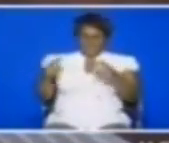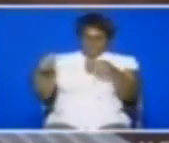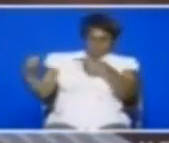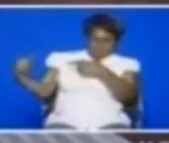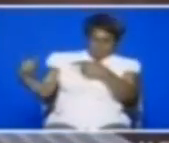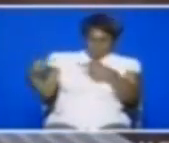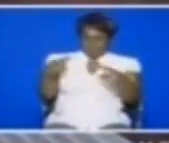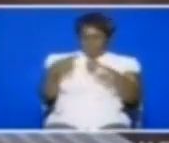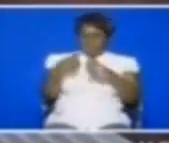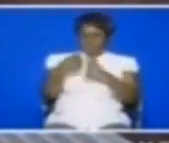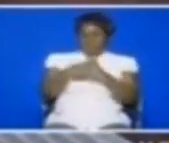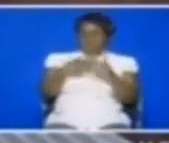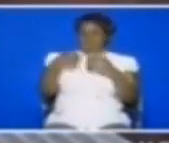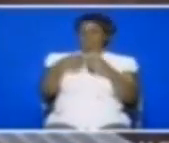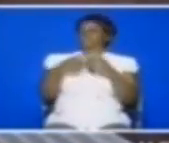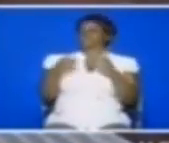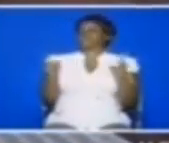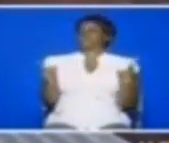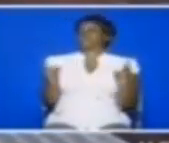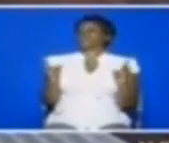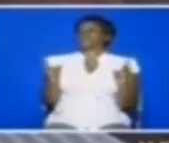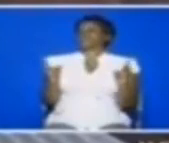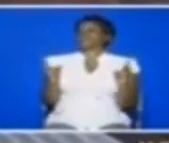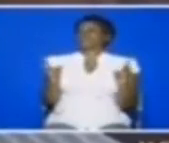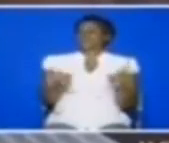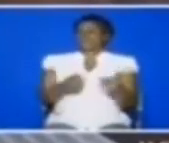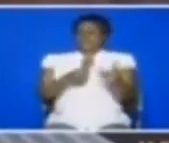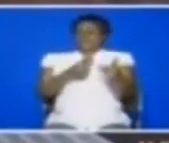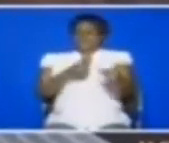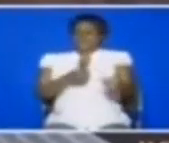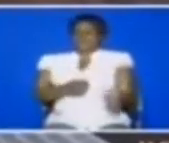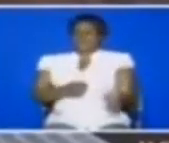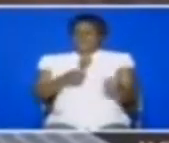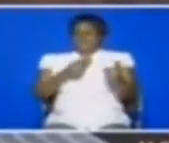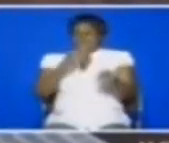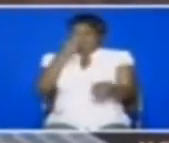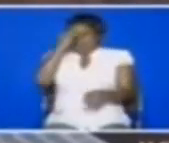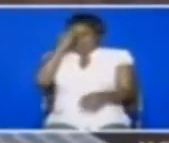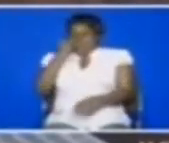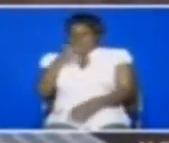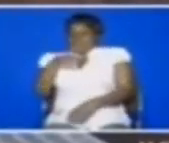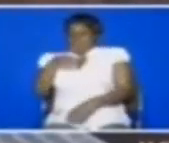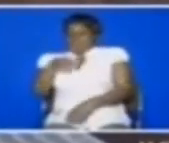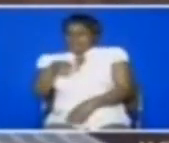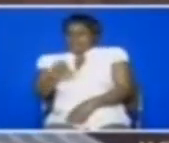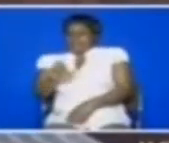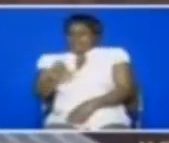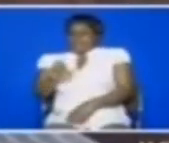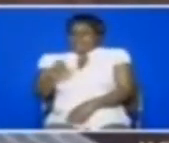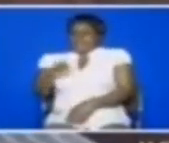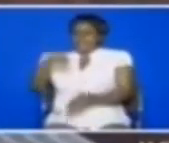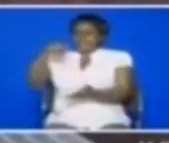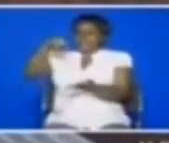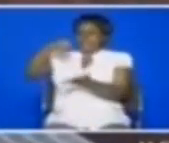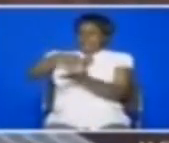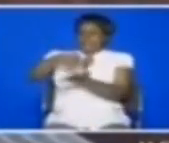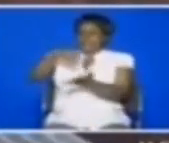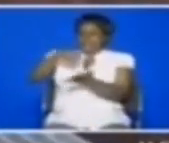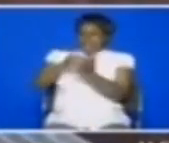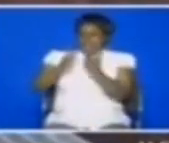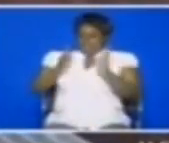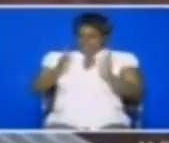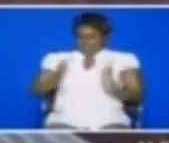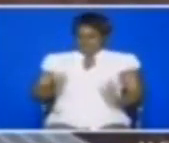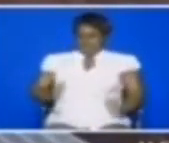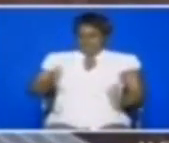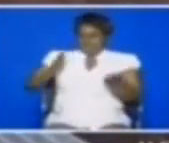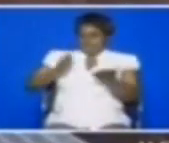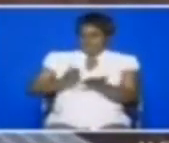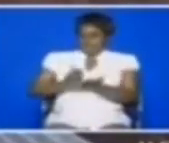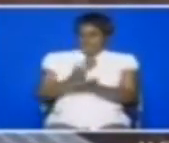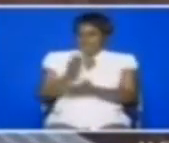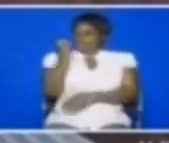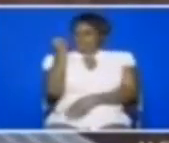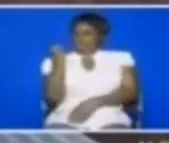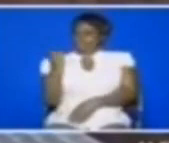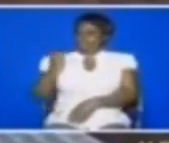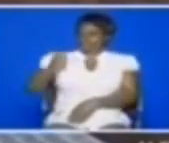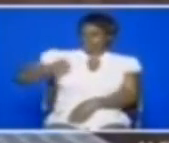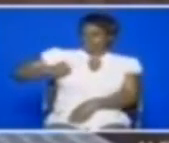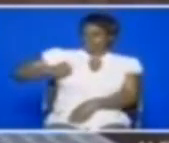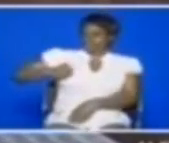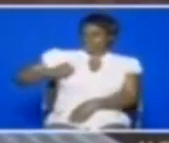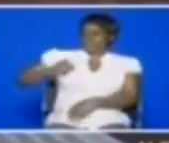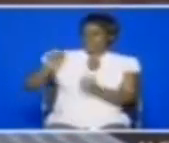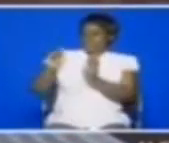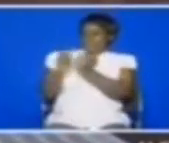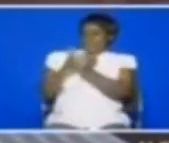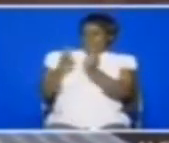the word go, as he came under attack over his alleged past human rights abuses, ostensibly for his